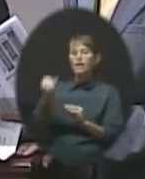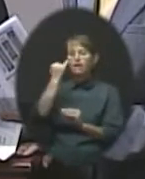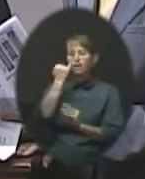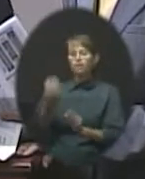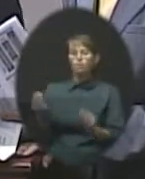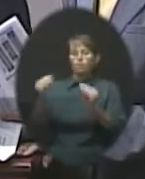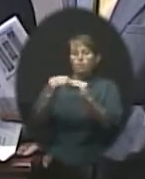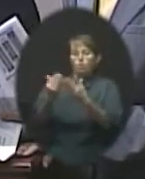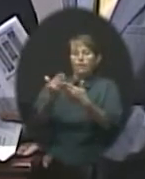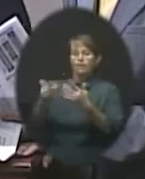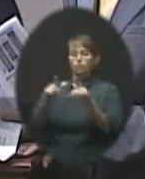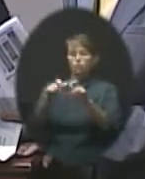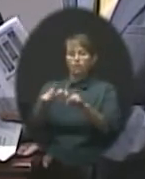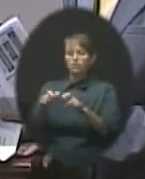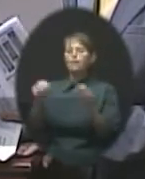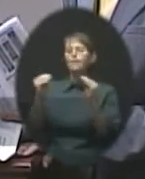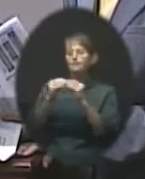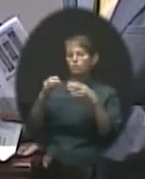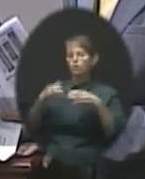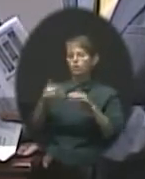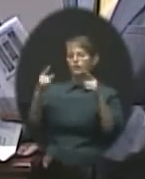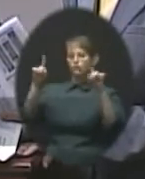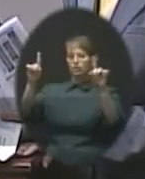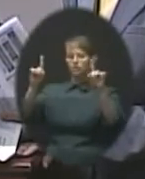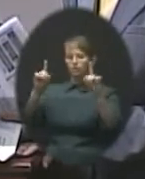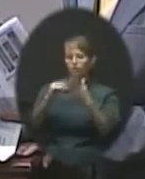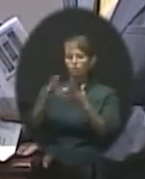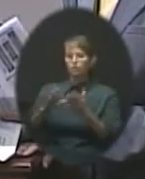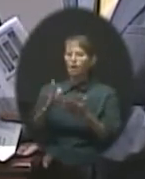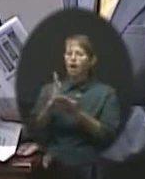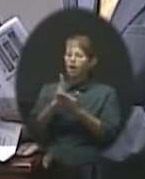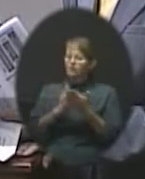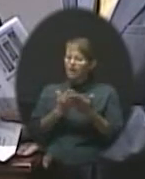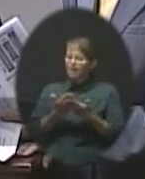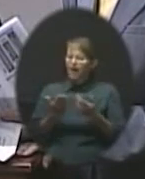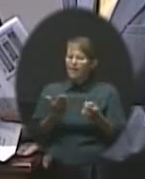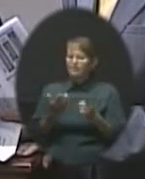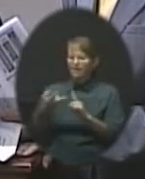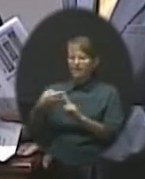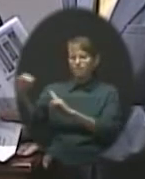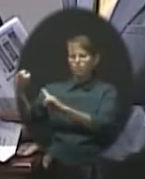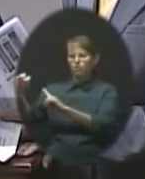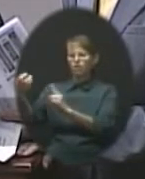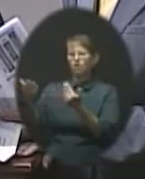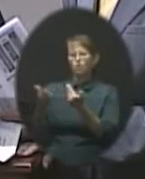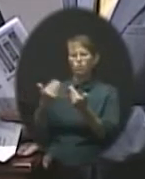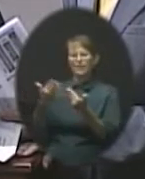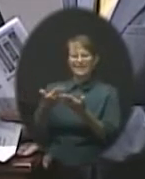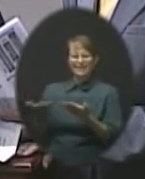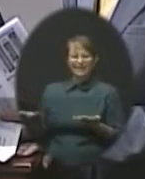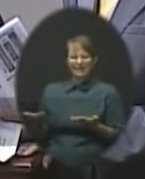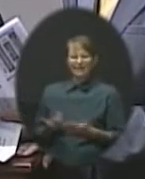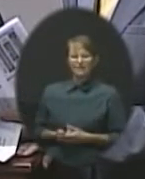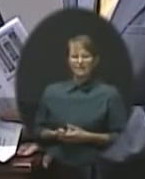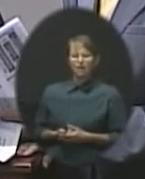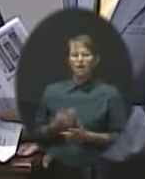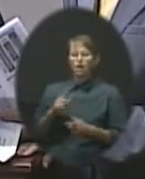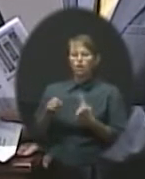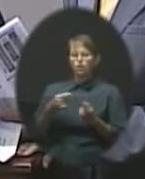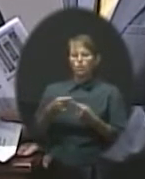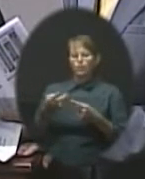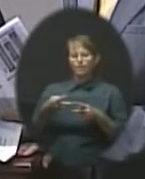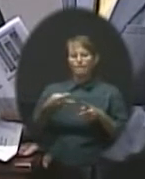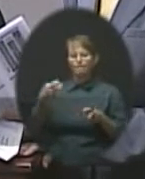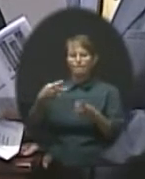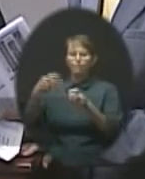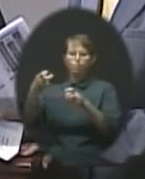student. Okay. And some of the items that they pulled were very easy items. And so, again, by when you pull some of those questions that